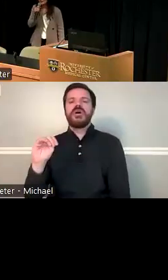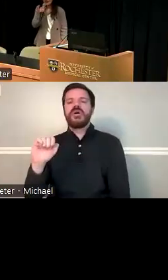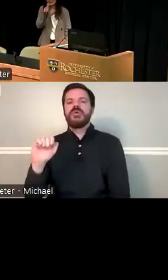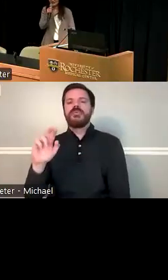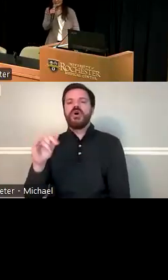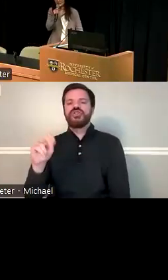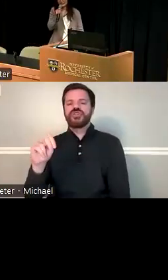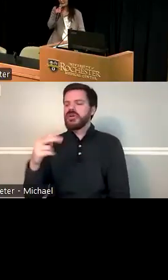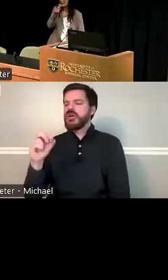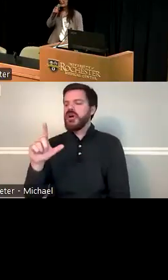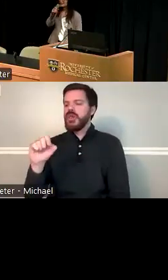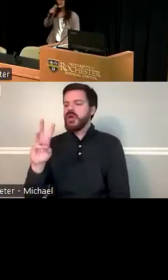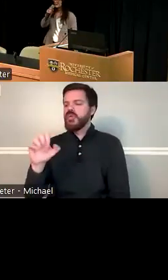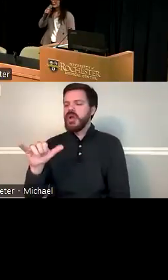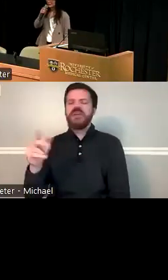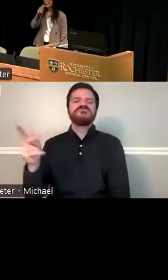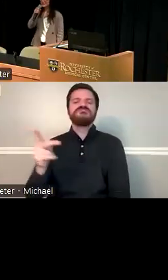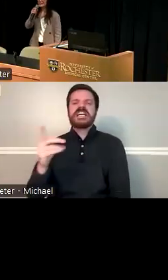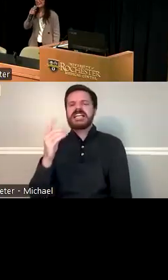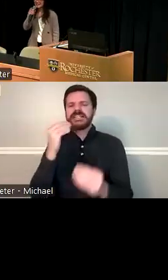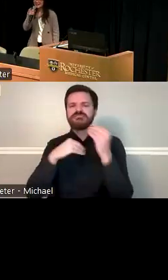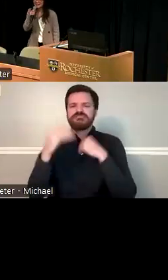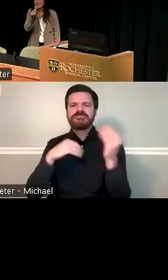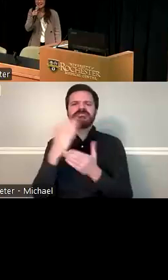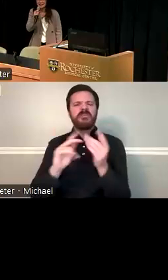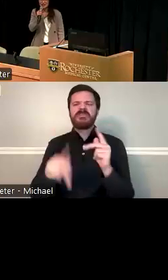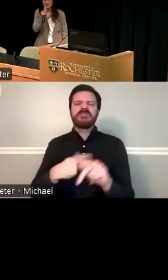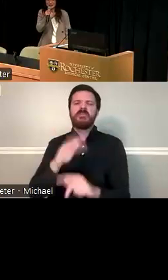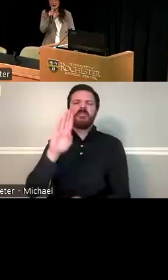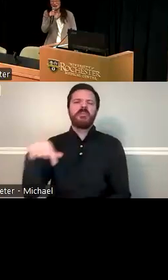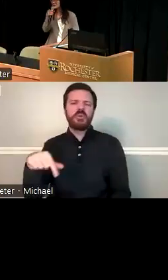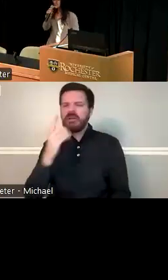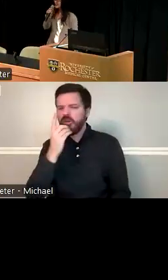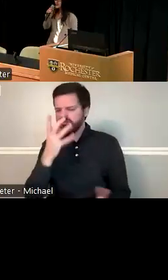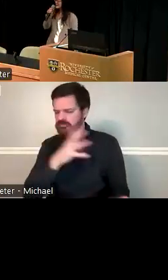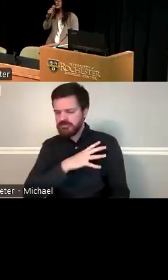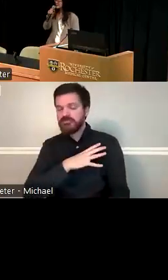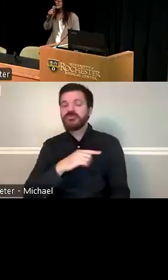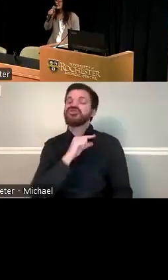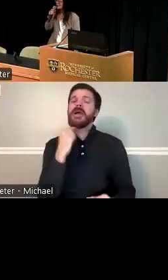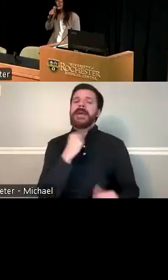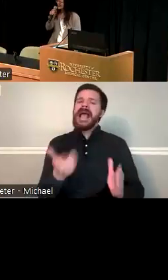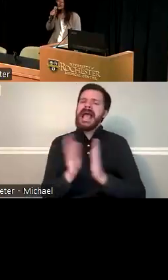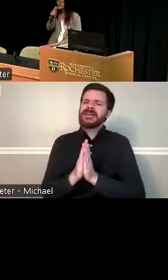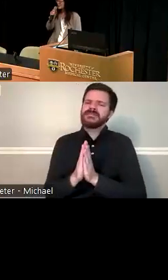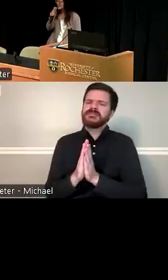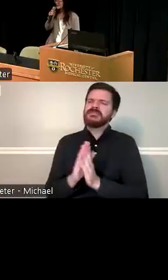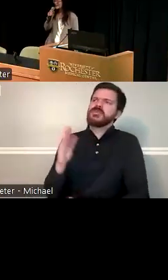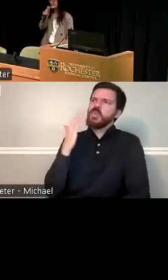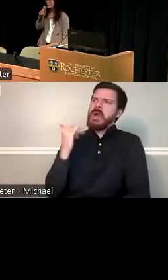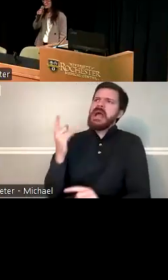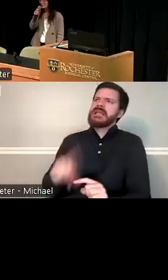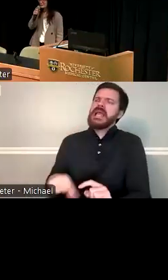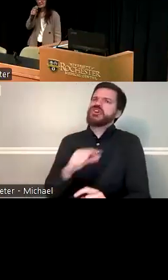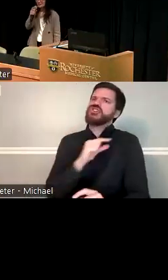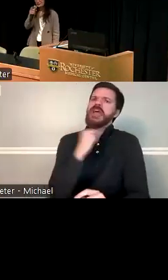they're having dinner together at some kind of barbecue place. And Chaplain Bynum asked the question of, why can't chaplains